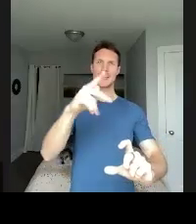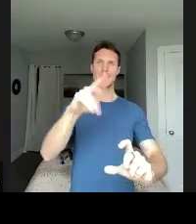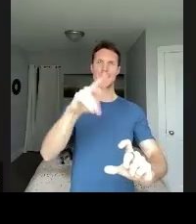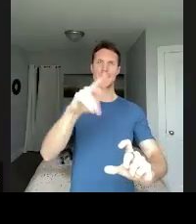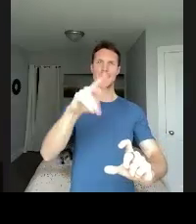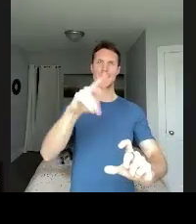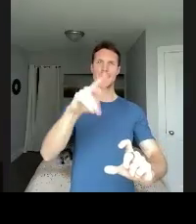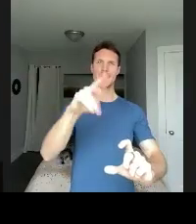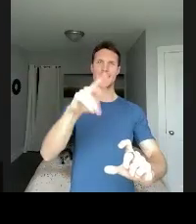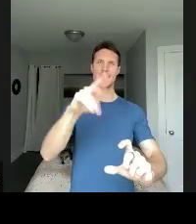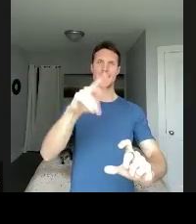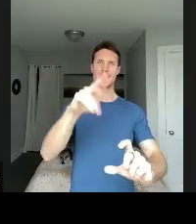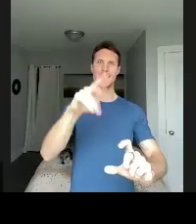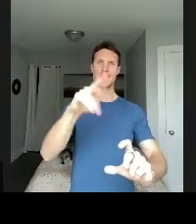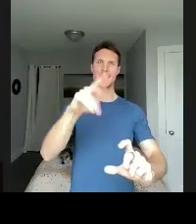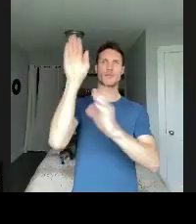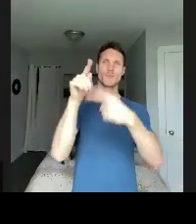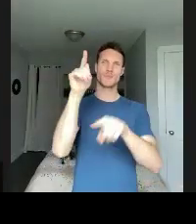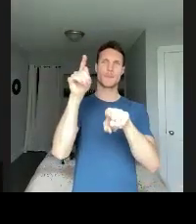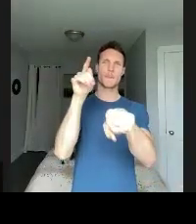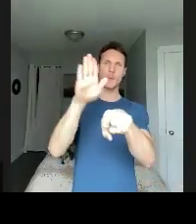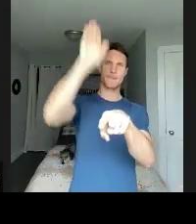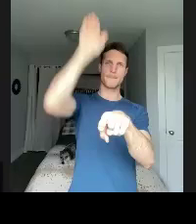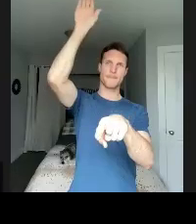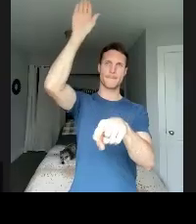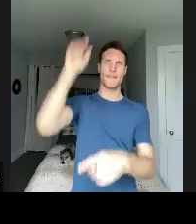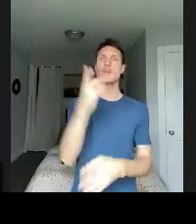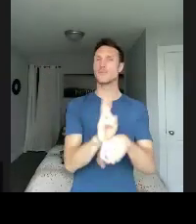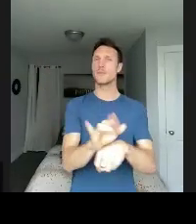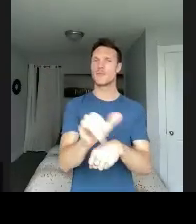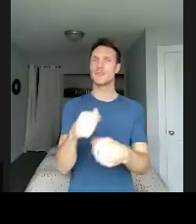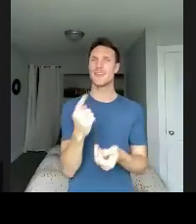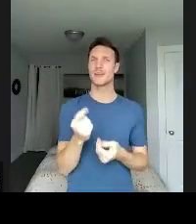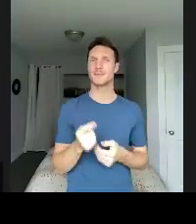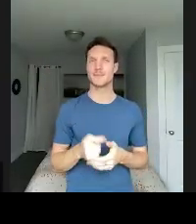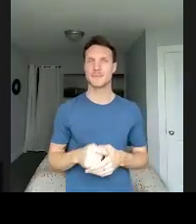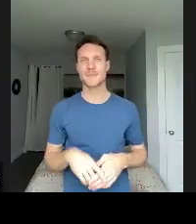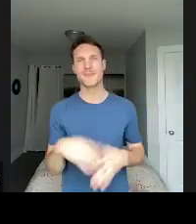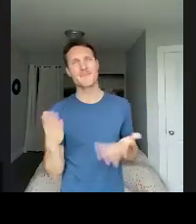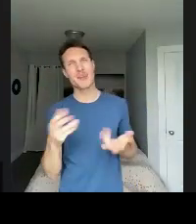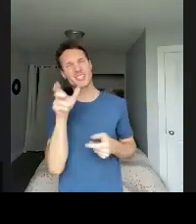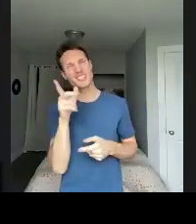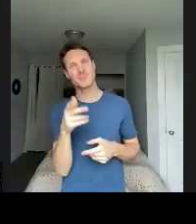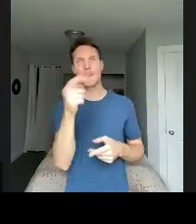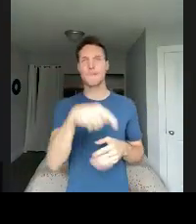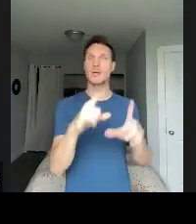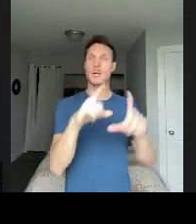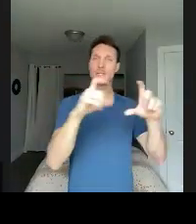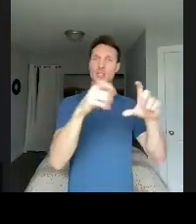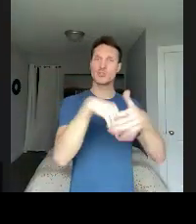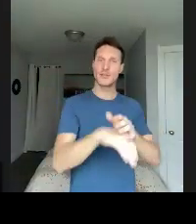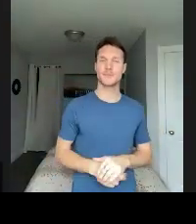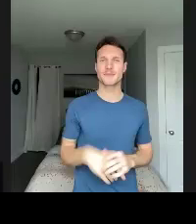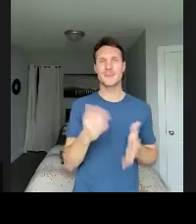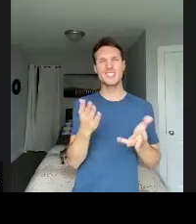in your toolbar to find that. It might look a little different on your end, and but